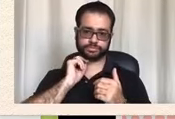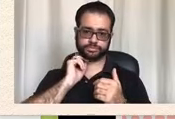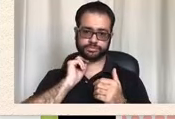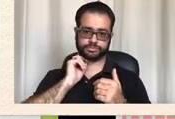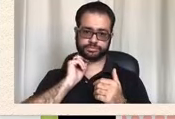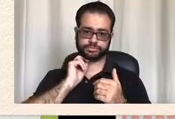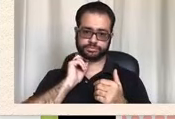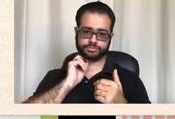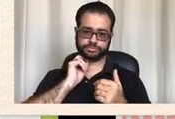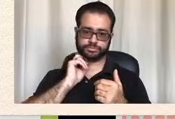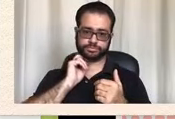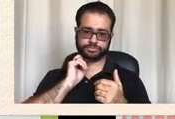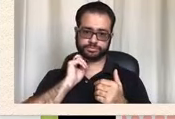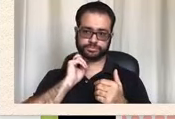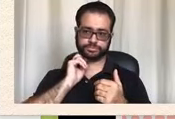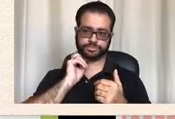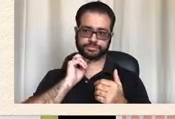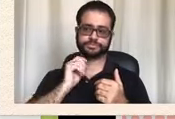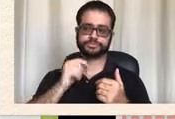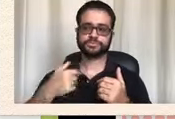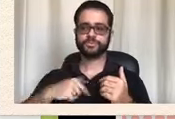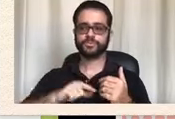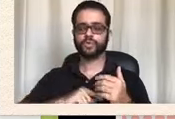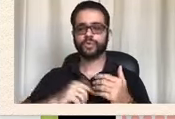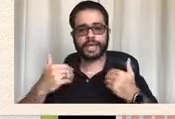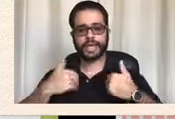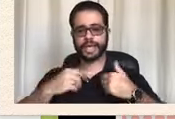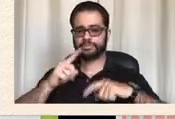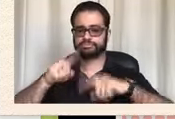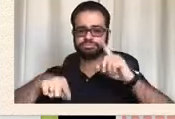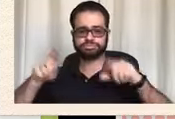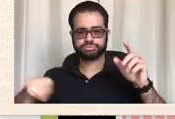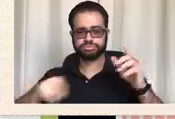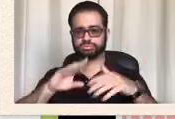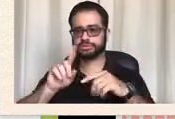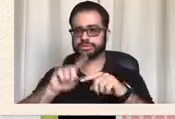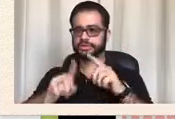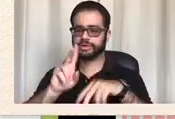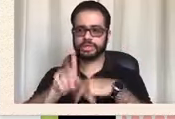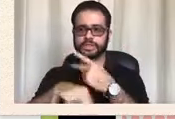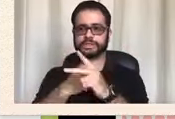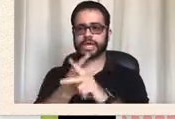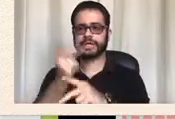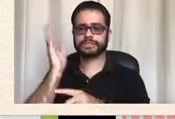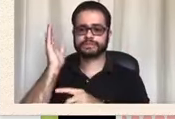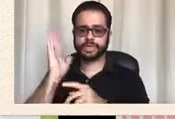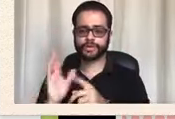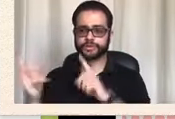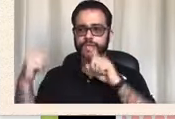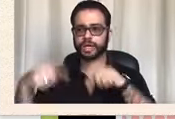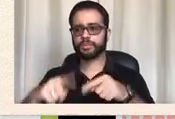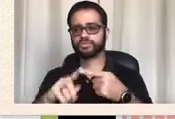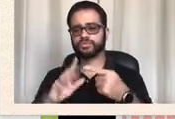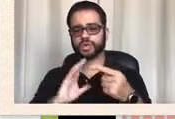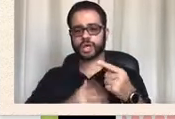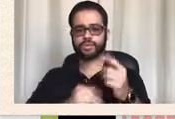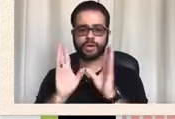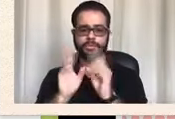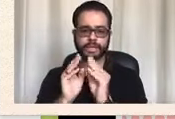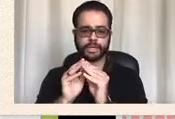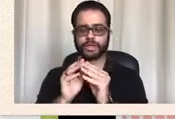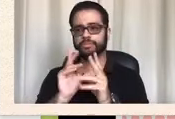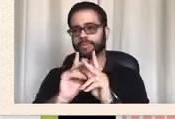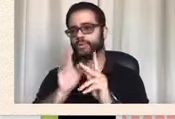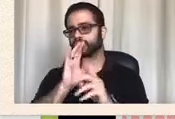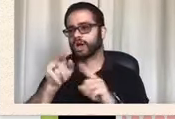We have all kinds of speakers at our meetings about Social Security, and we